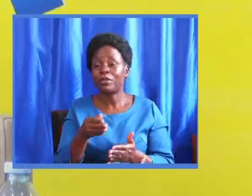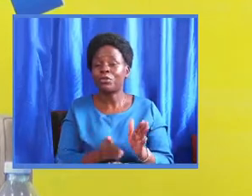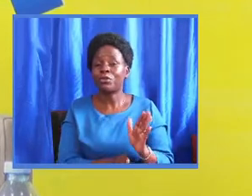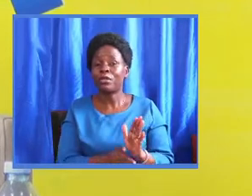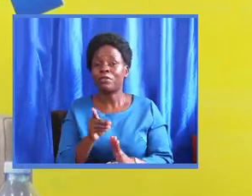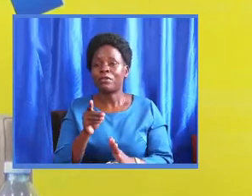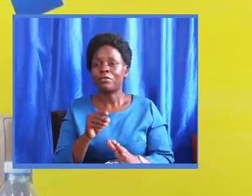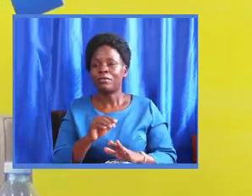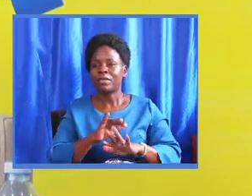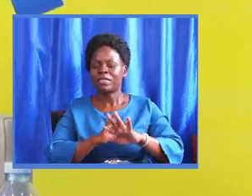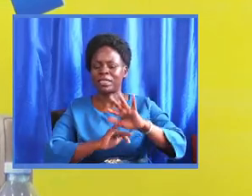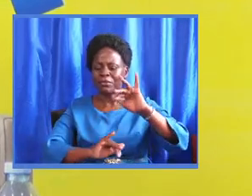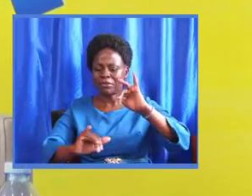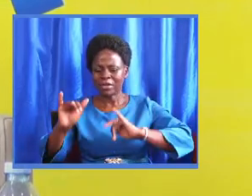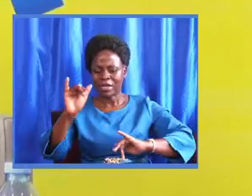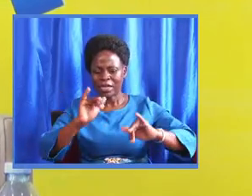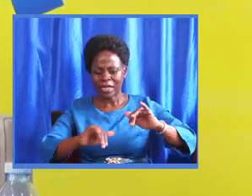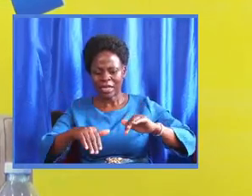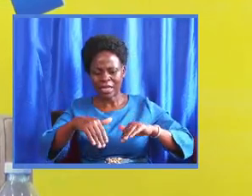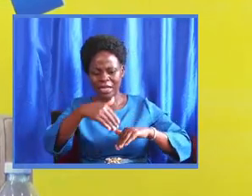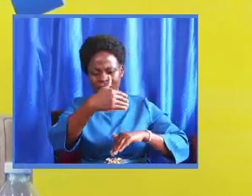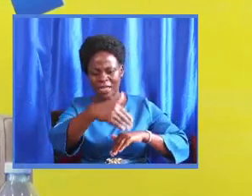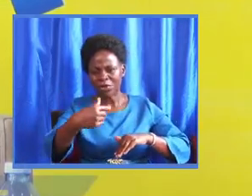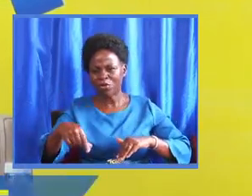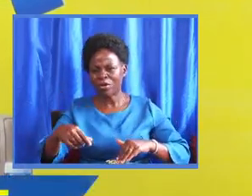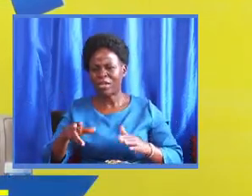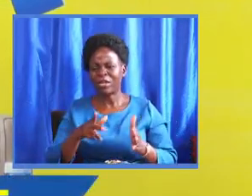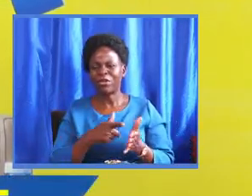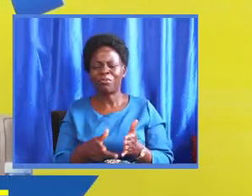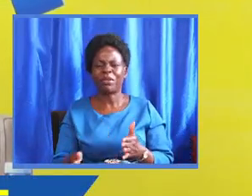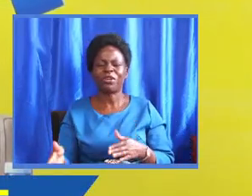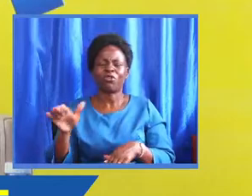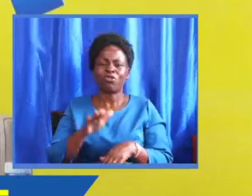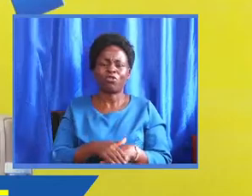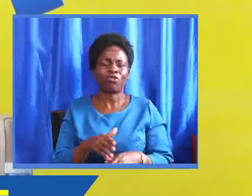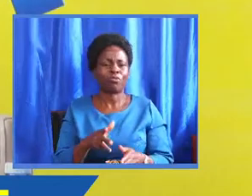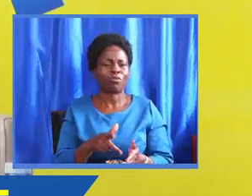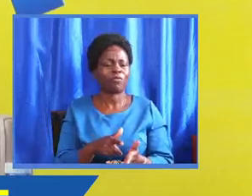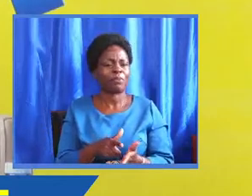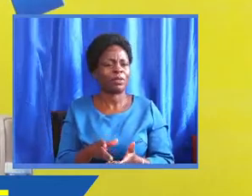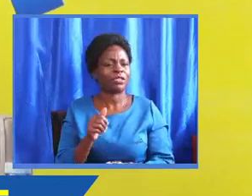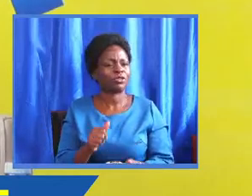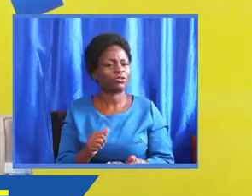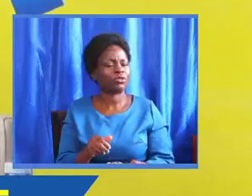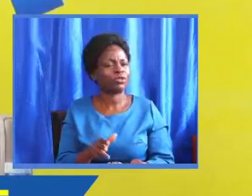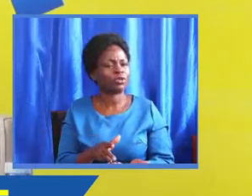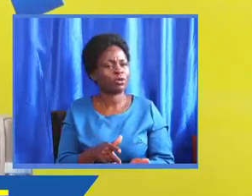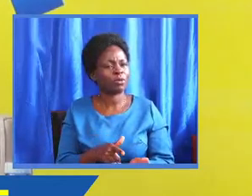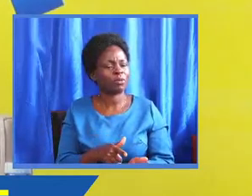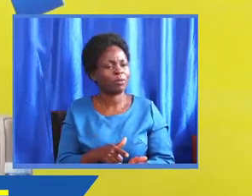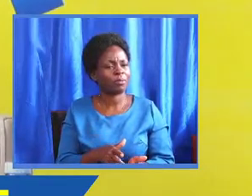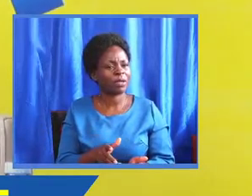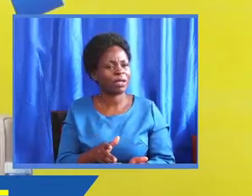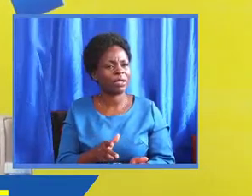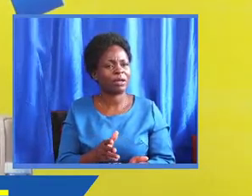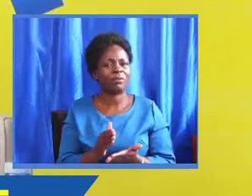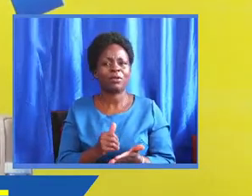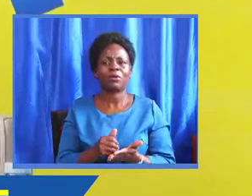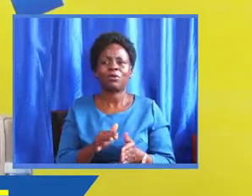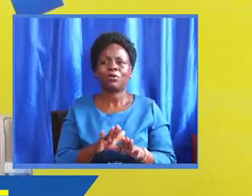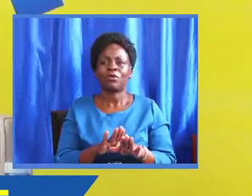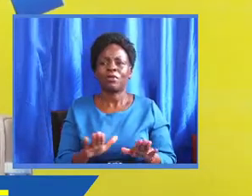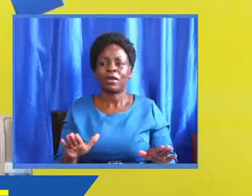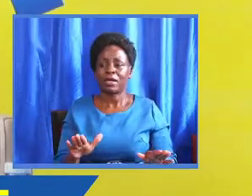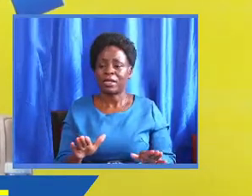first clear the squatters. Now you're paying that on top of the price that you're paying for the plot of land.